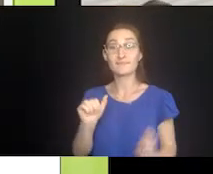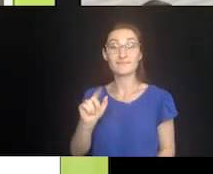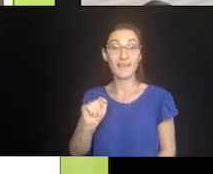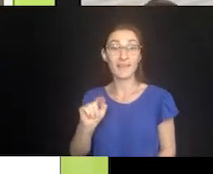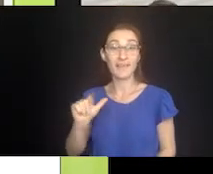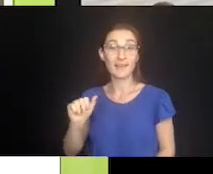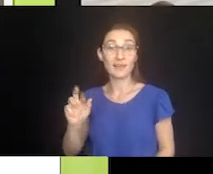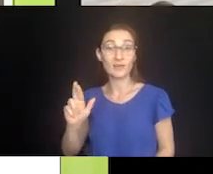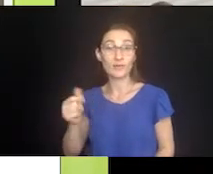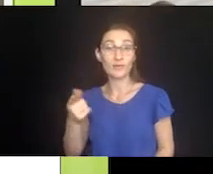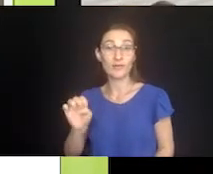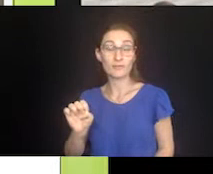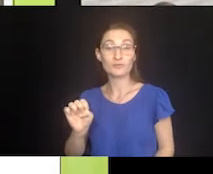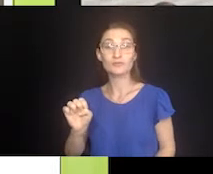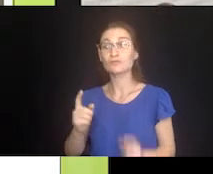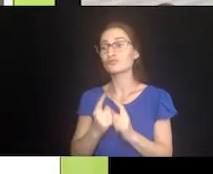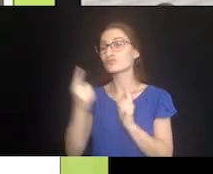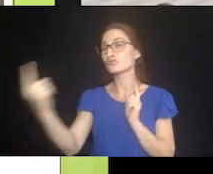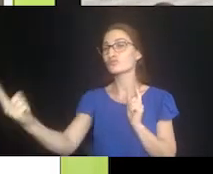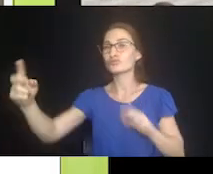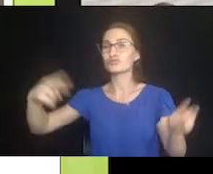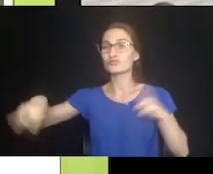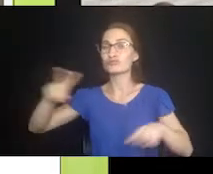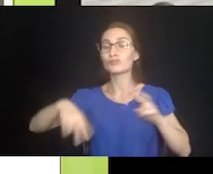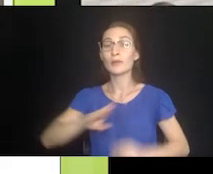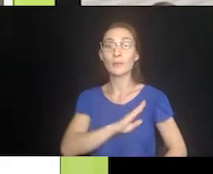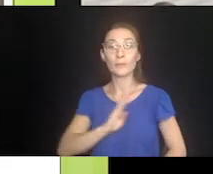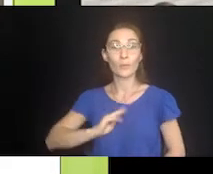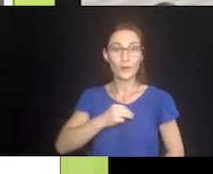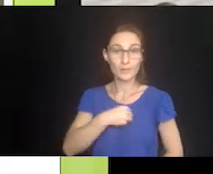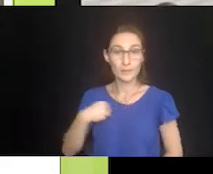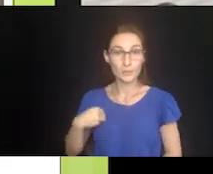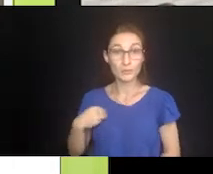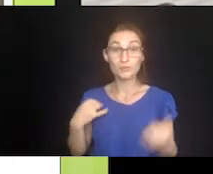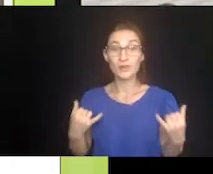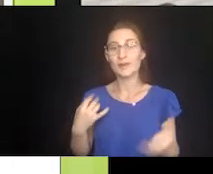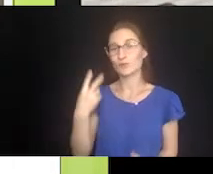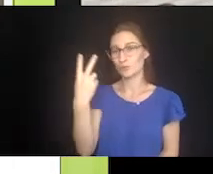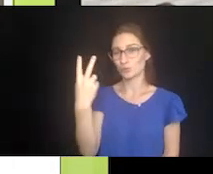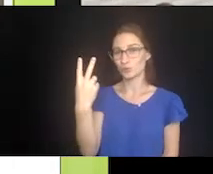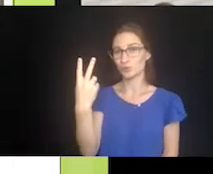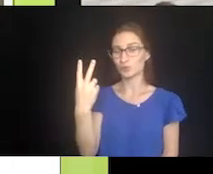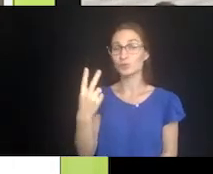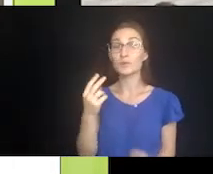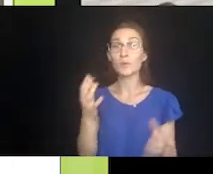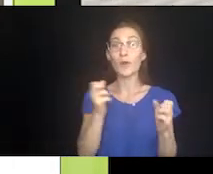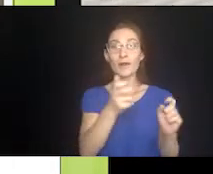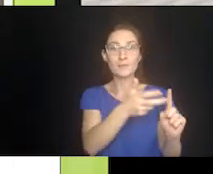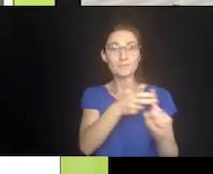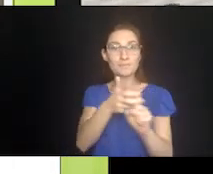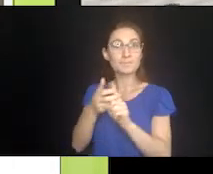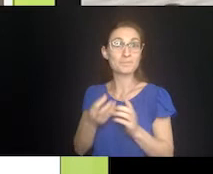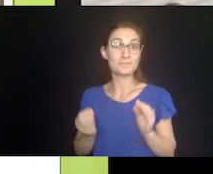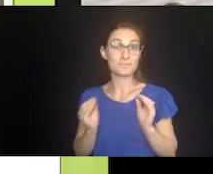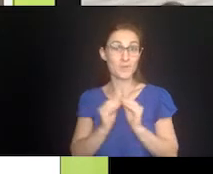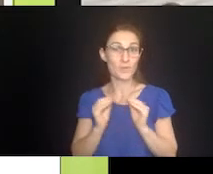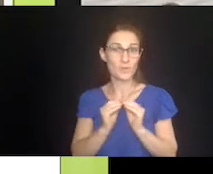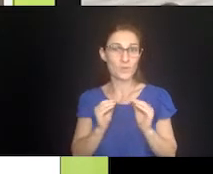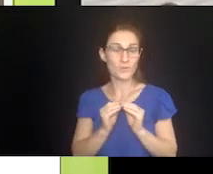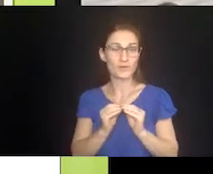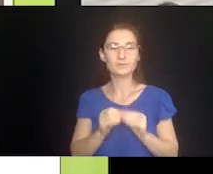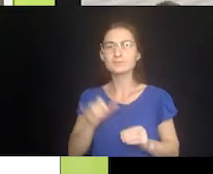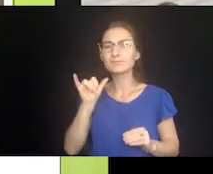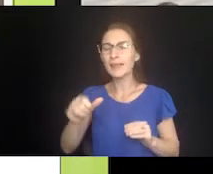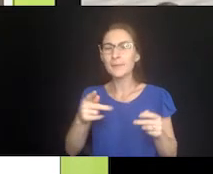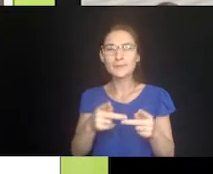board members. We have 2 at-large board members right now, but we plan on bringing